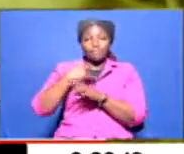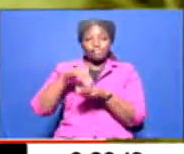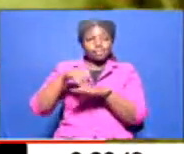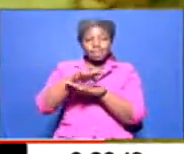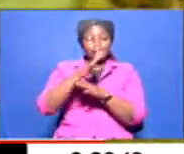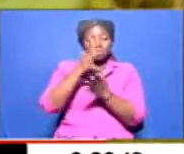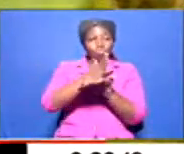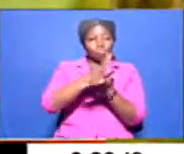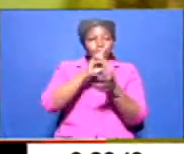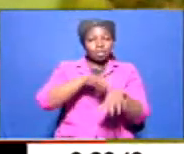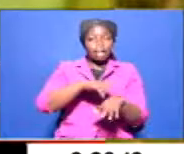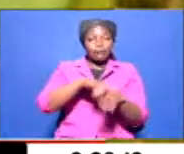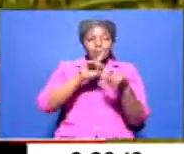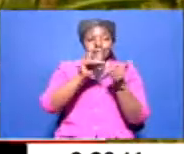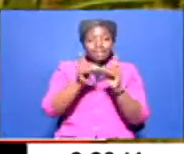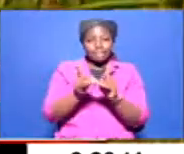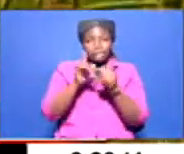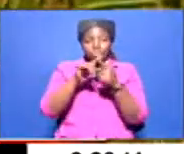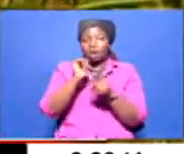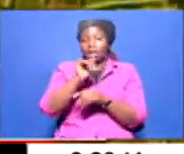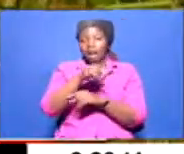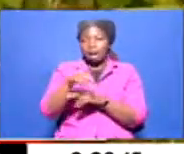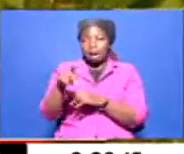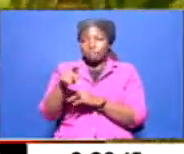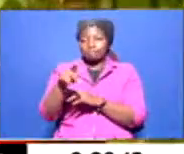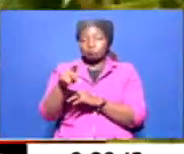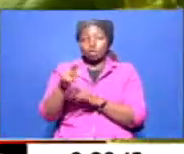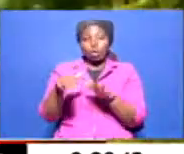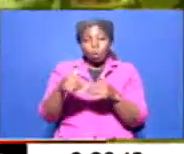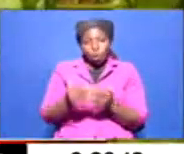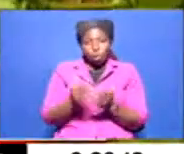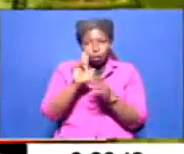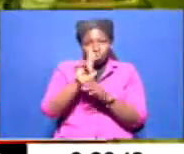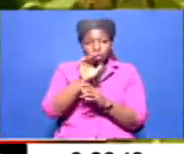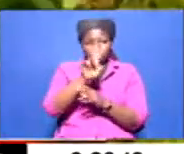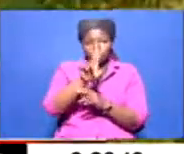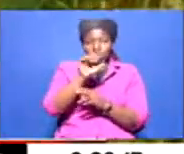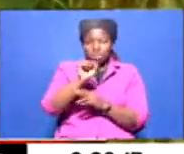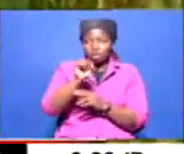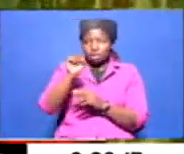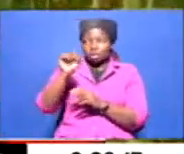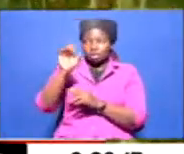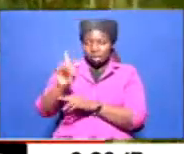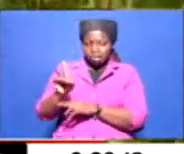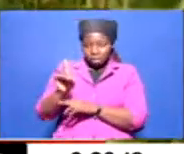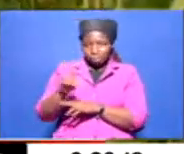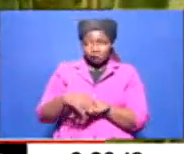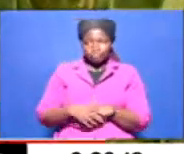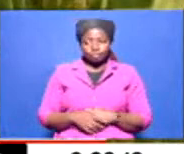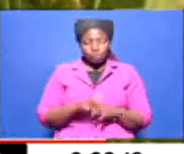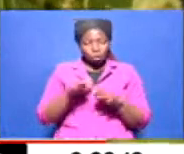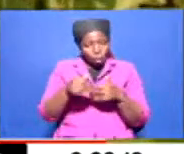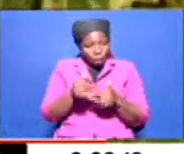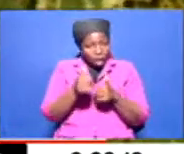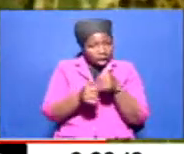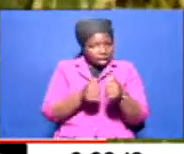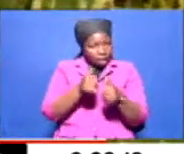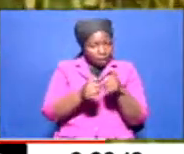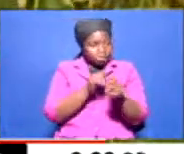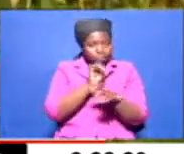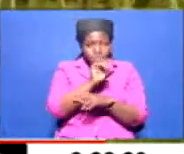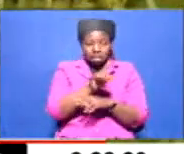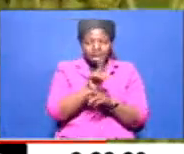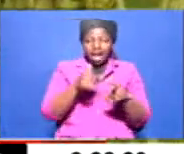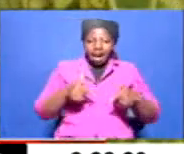through an application, web portal, or even USSD platform, and SMS alerts, allowing the farmer to monitor